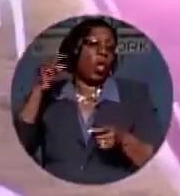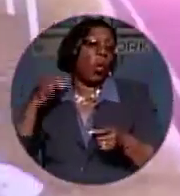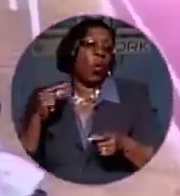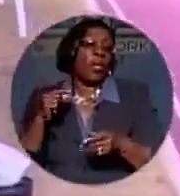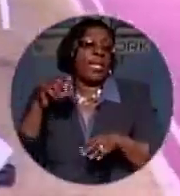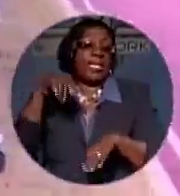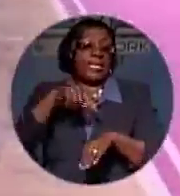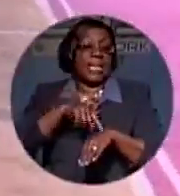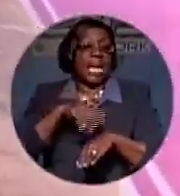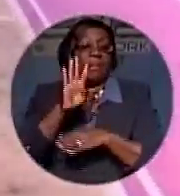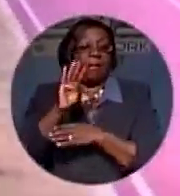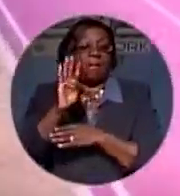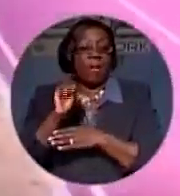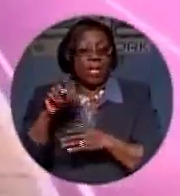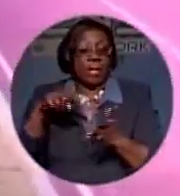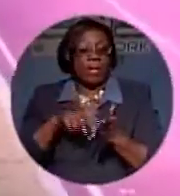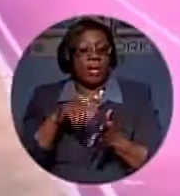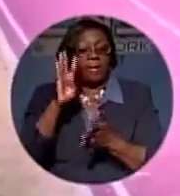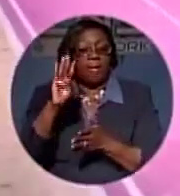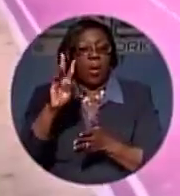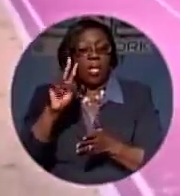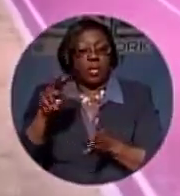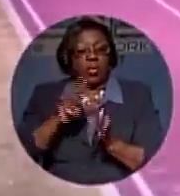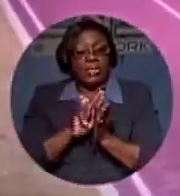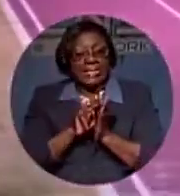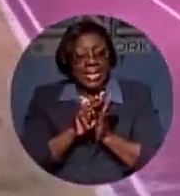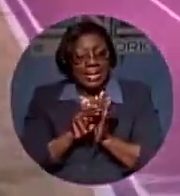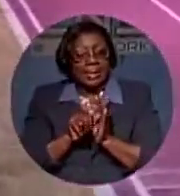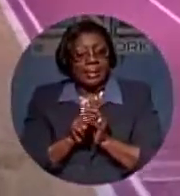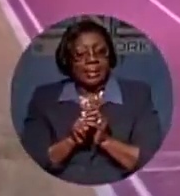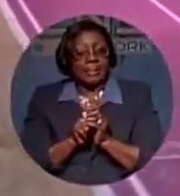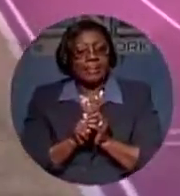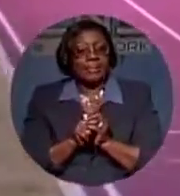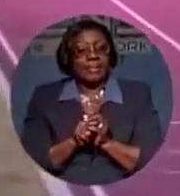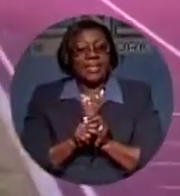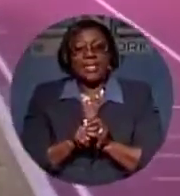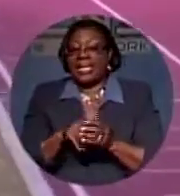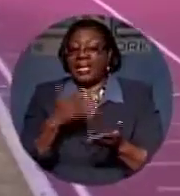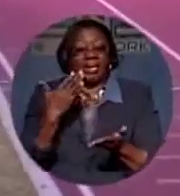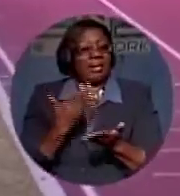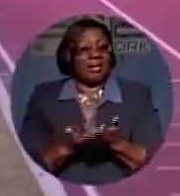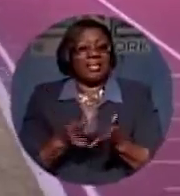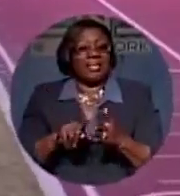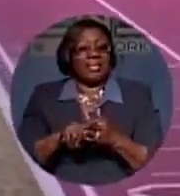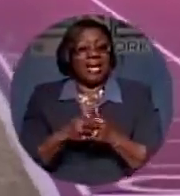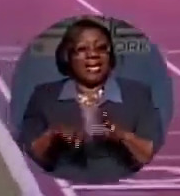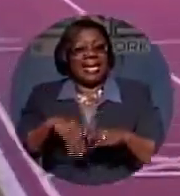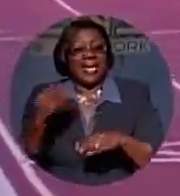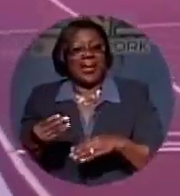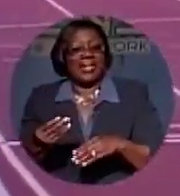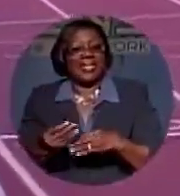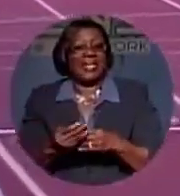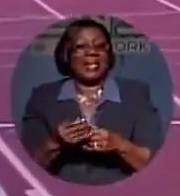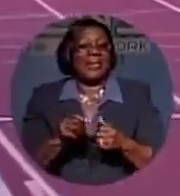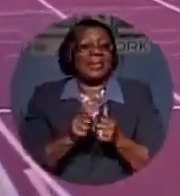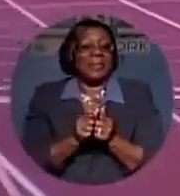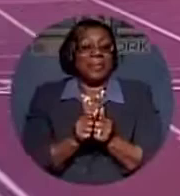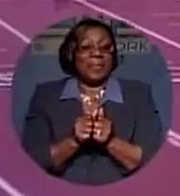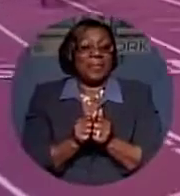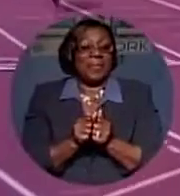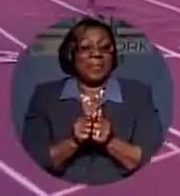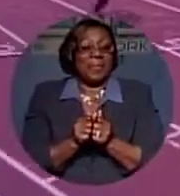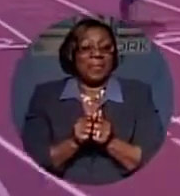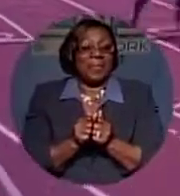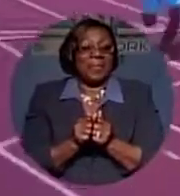40.42 seconds. It went good, I just wanted to get a good start, get out good, try to gain start on the person in front